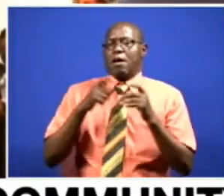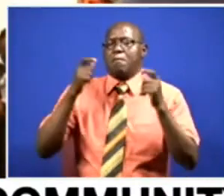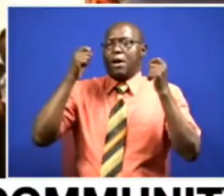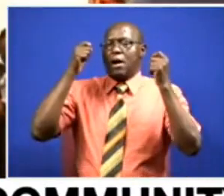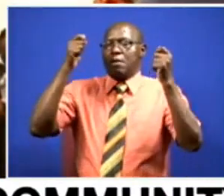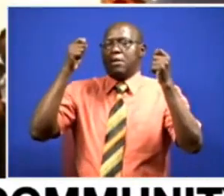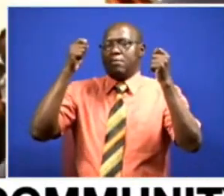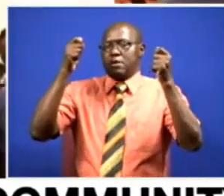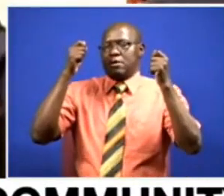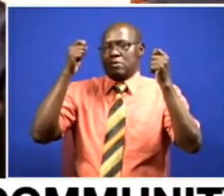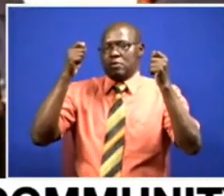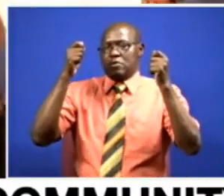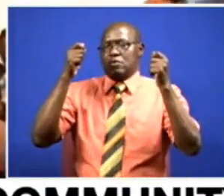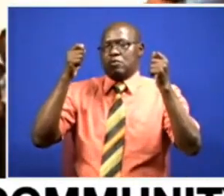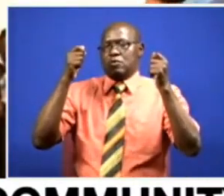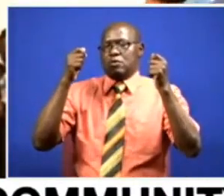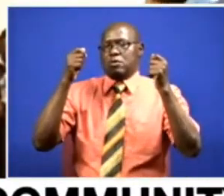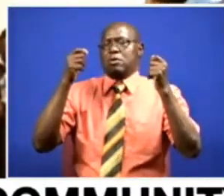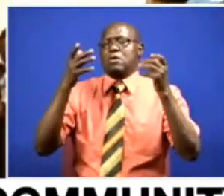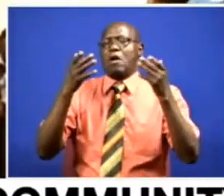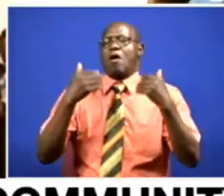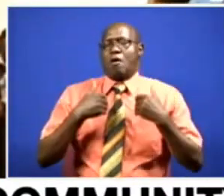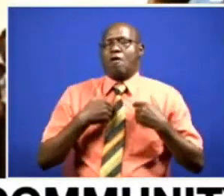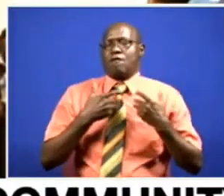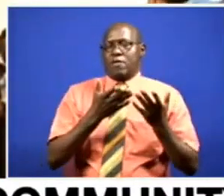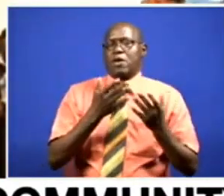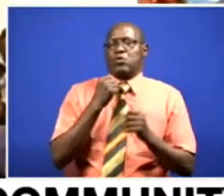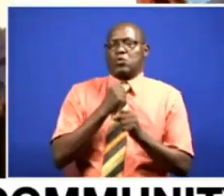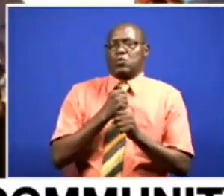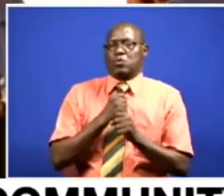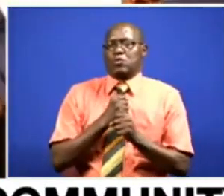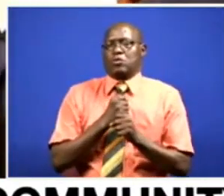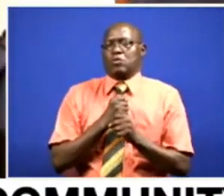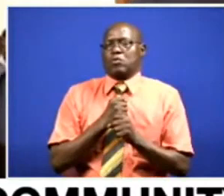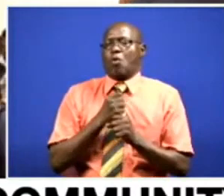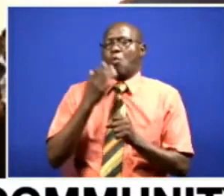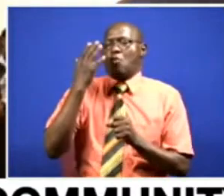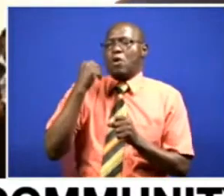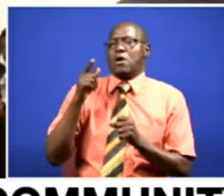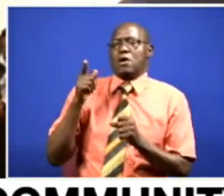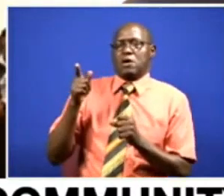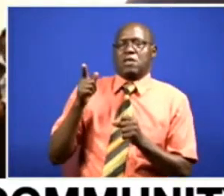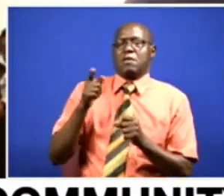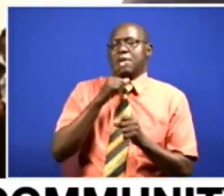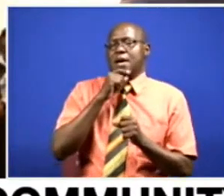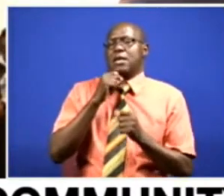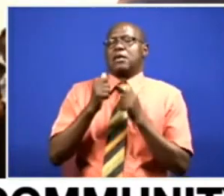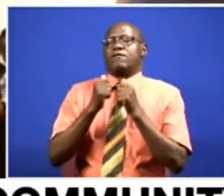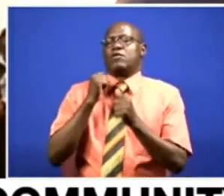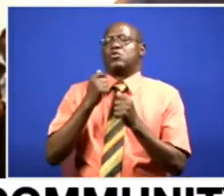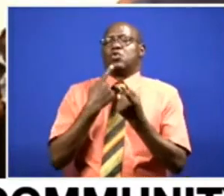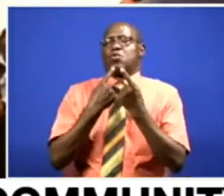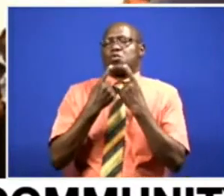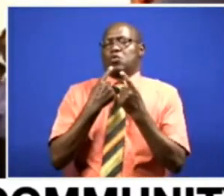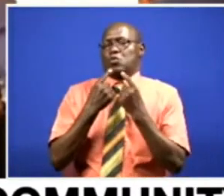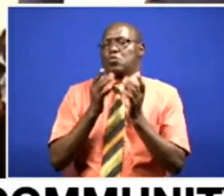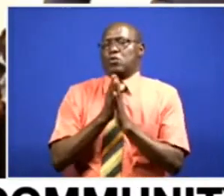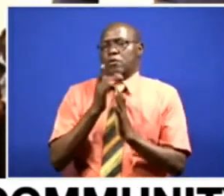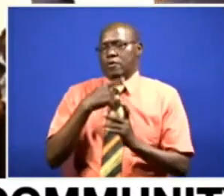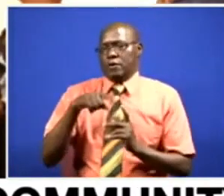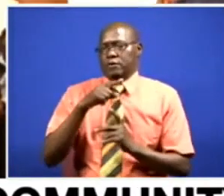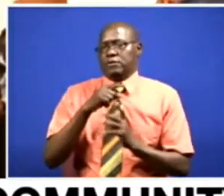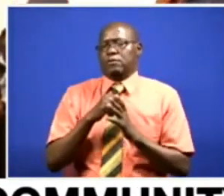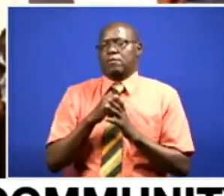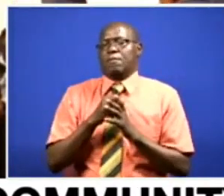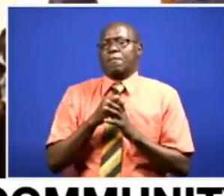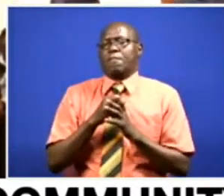Maandamano tumelazimishwa kufanya maandamano. Mnaki jamaa amekataa kuongea na sisi. Sisi